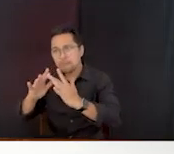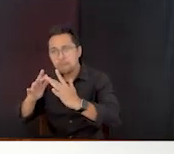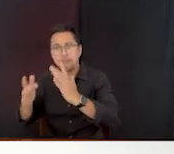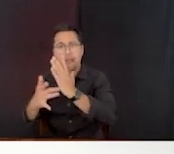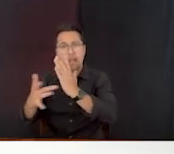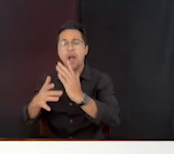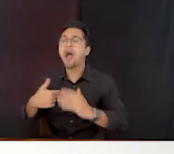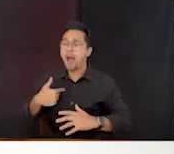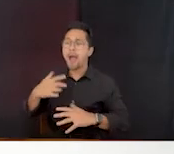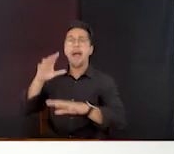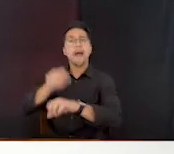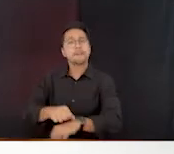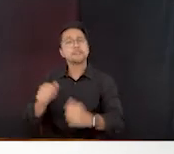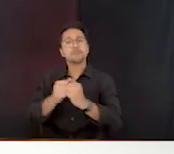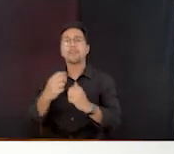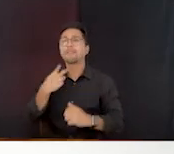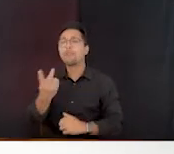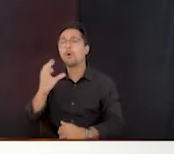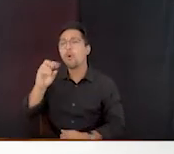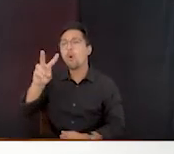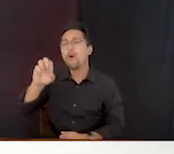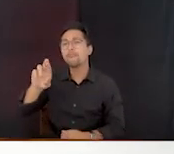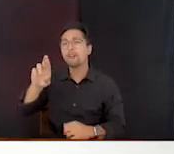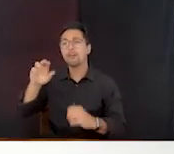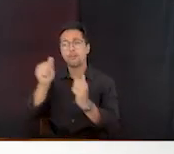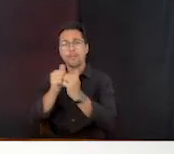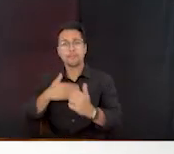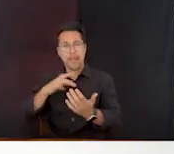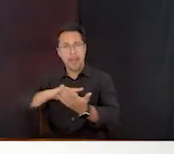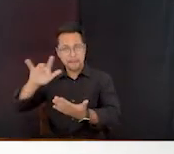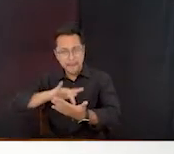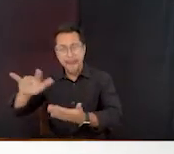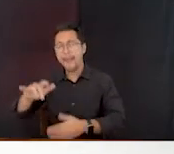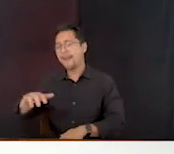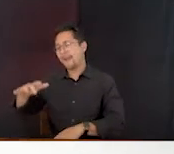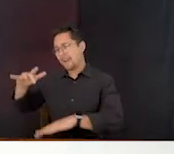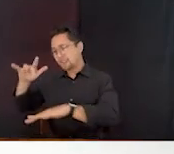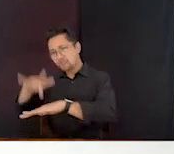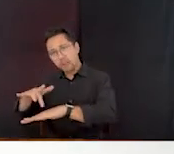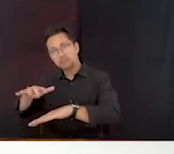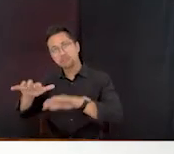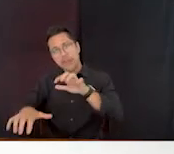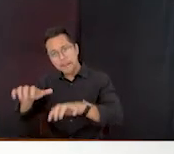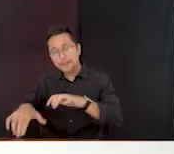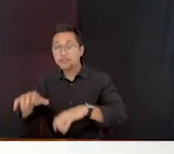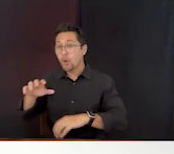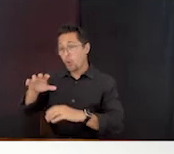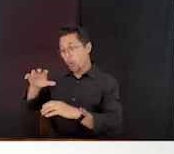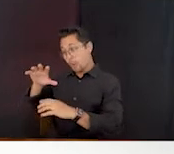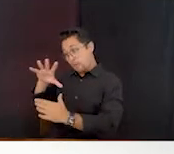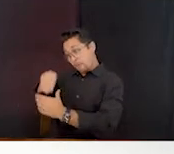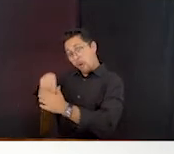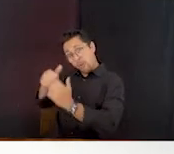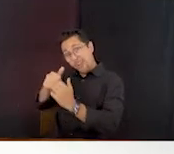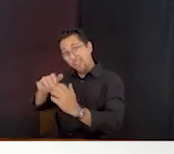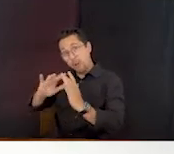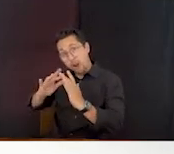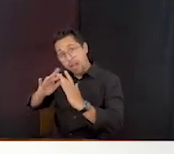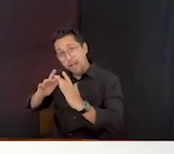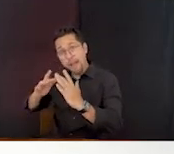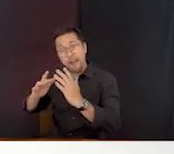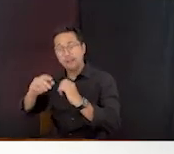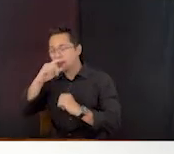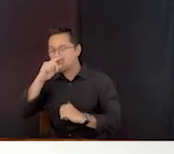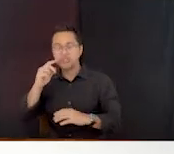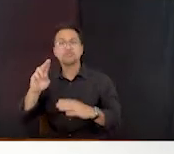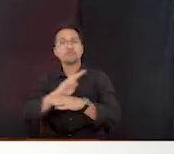with VoiceOver on my iPad and touch typing skills. So part of the online learning environment is about the usage of